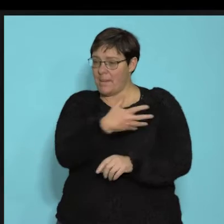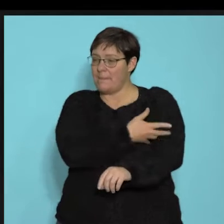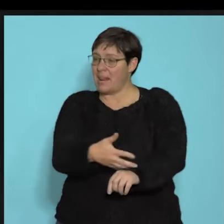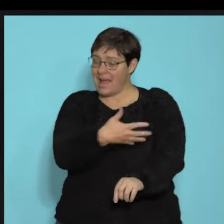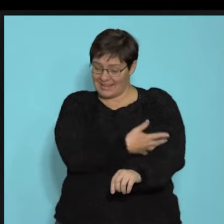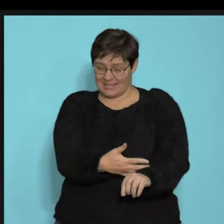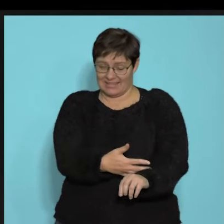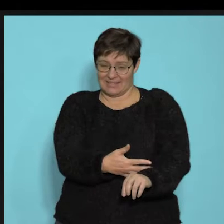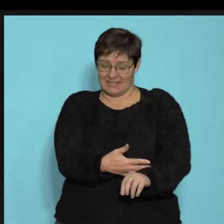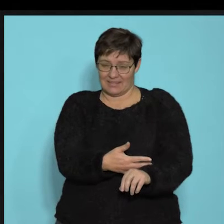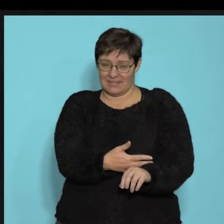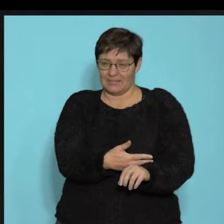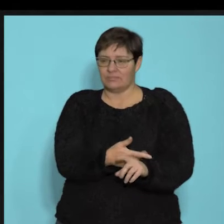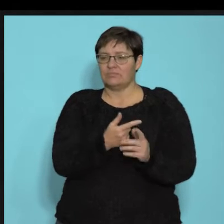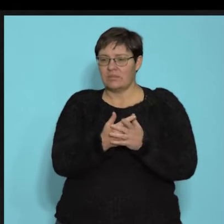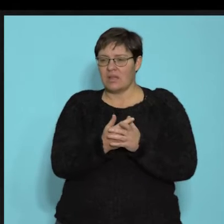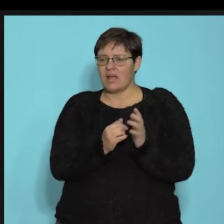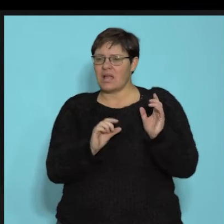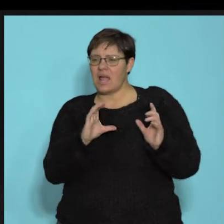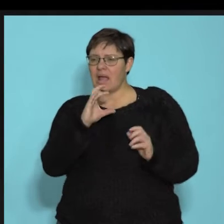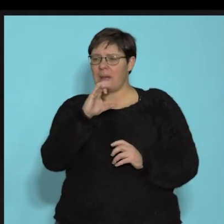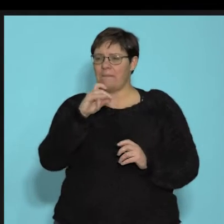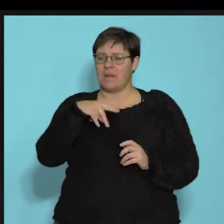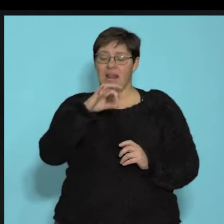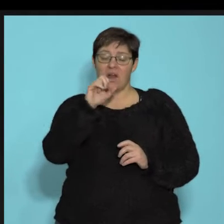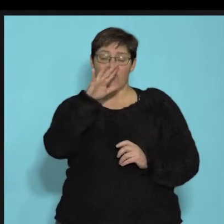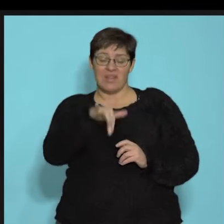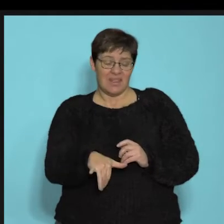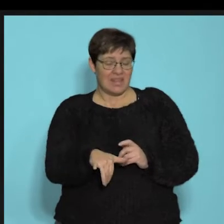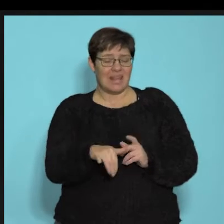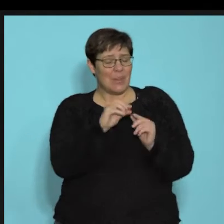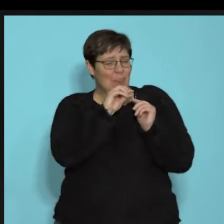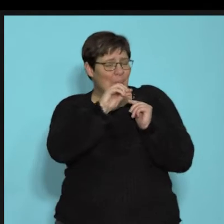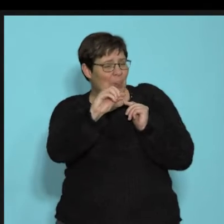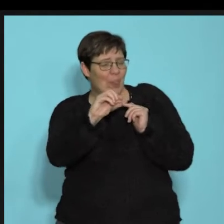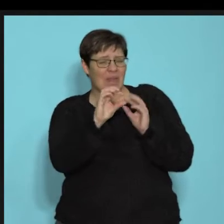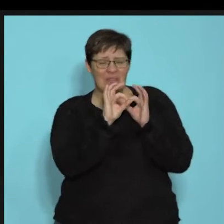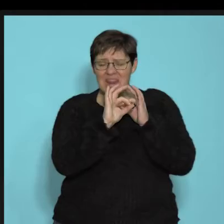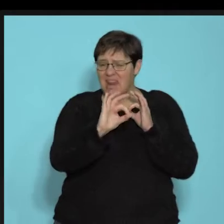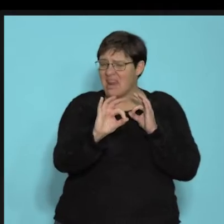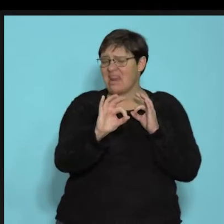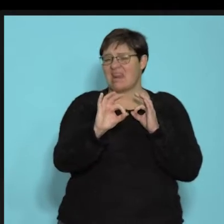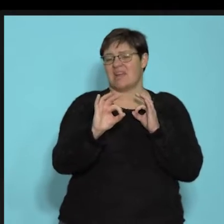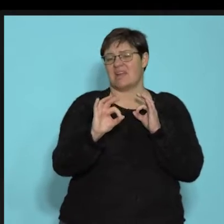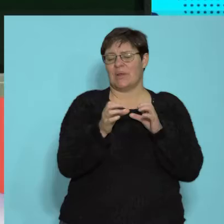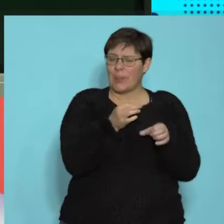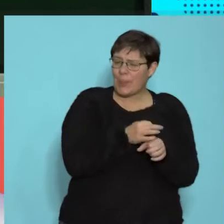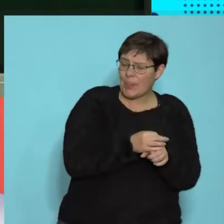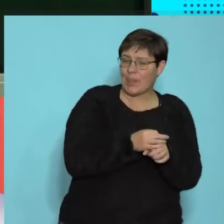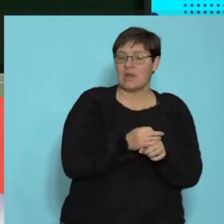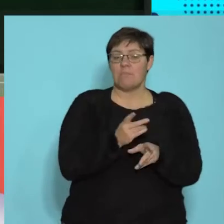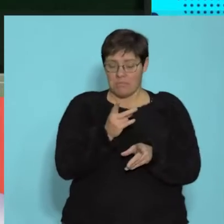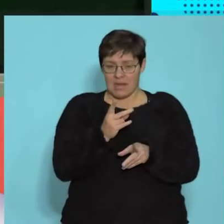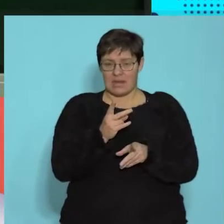blood also, all right, the capillaries, very small, very thin, 1 layer. So when we're talking about the